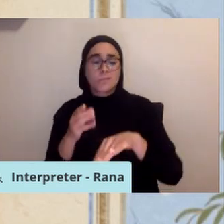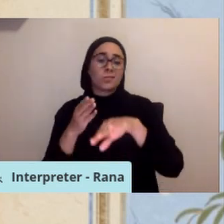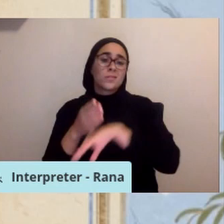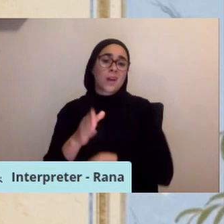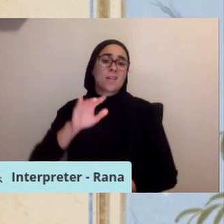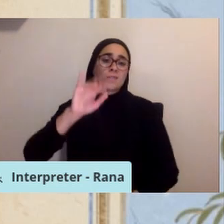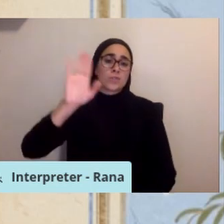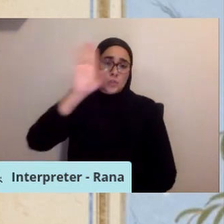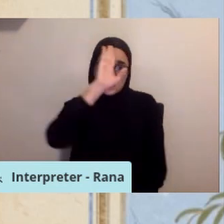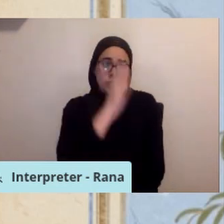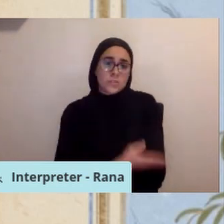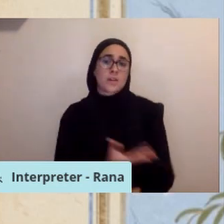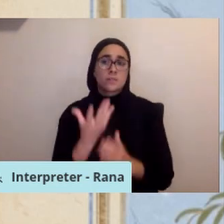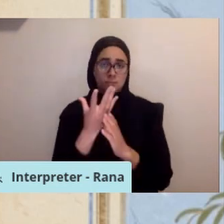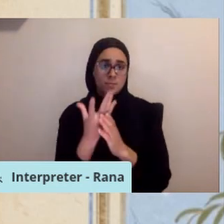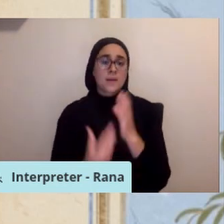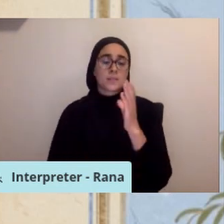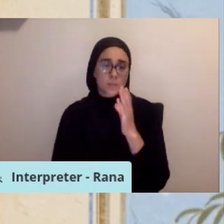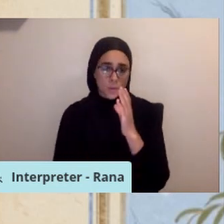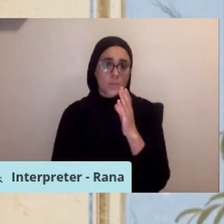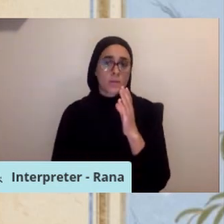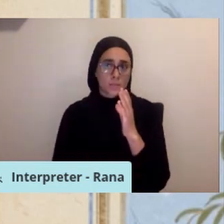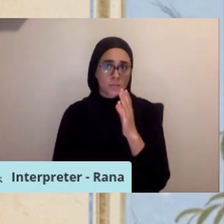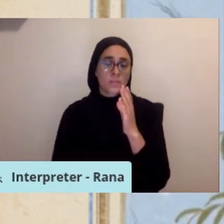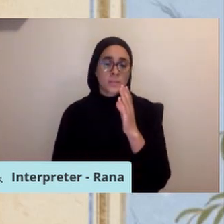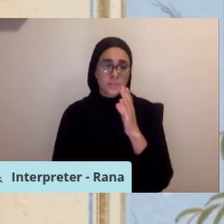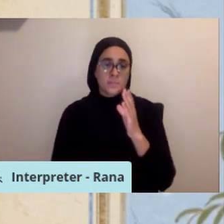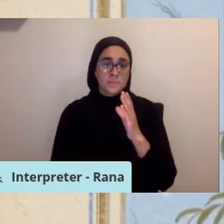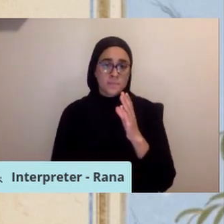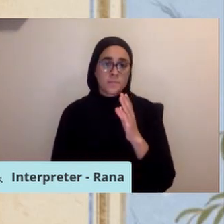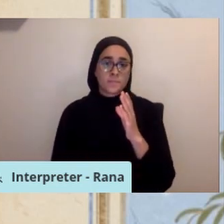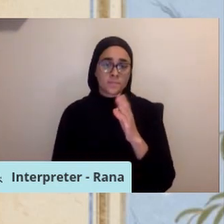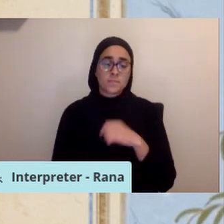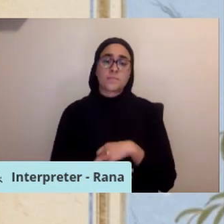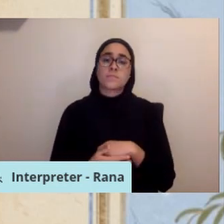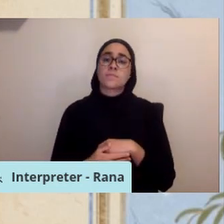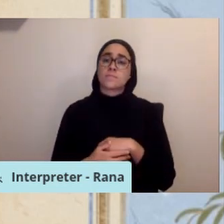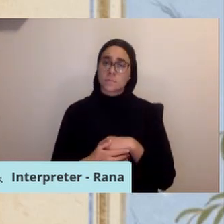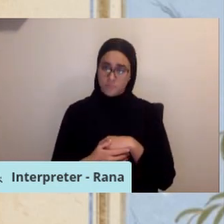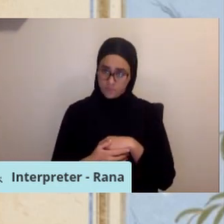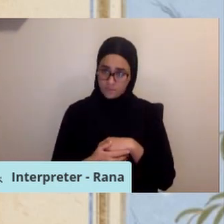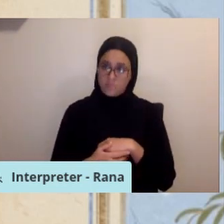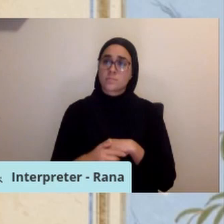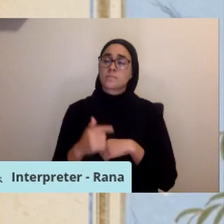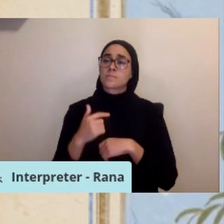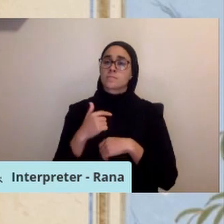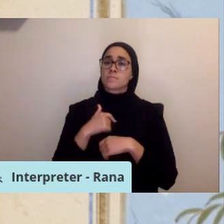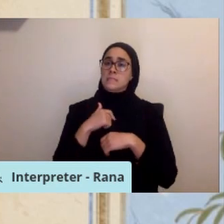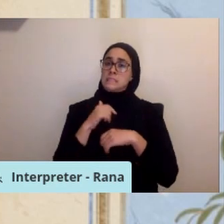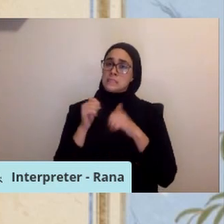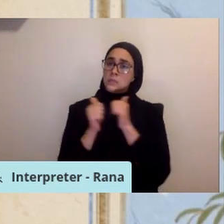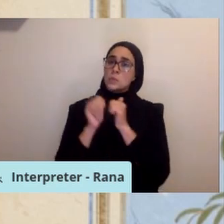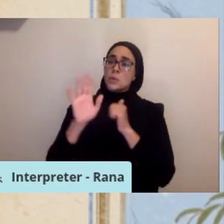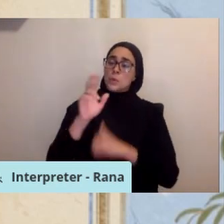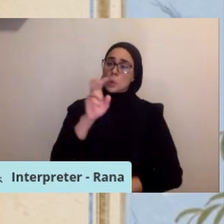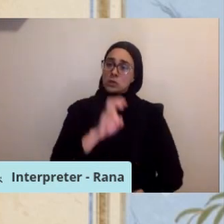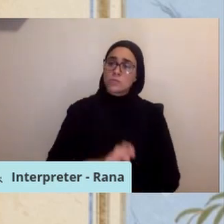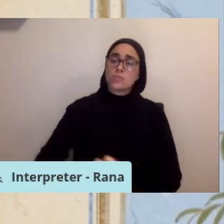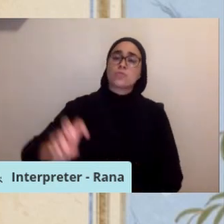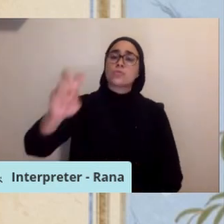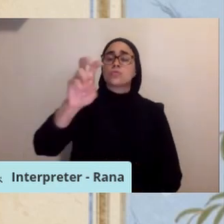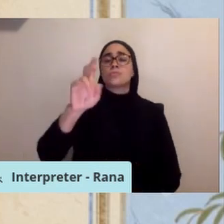death, as companion journeying with you, Sandra, through your hope, your despair,